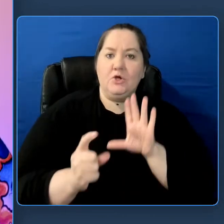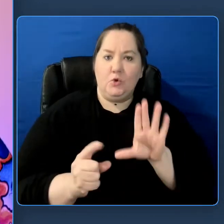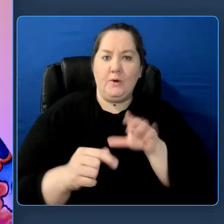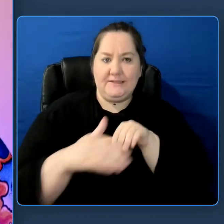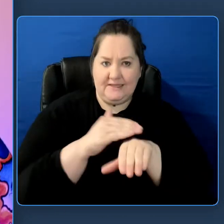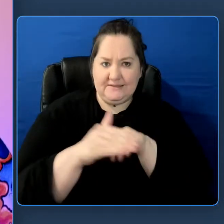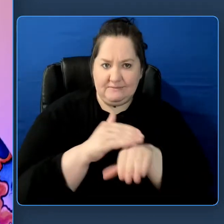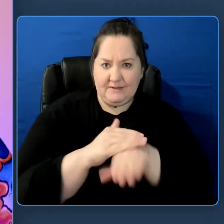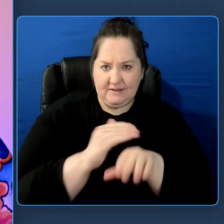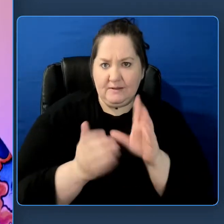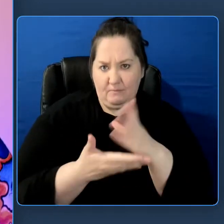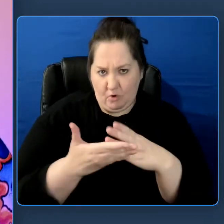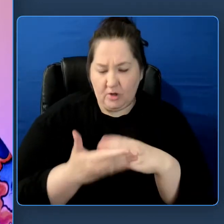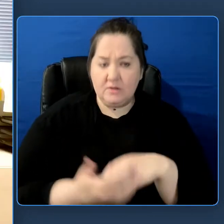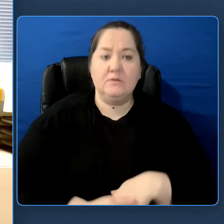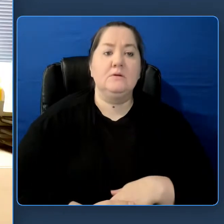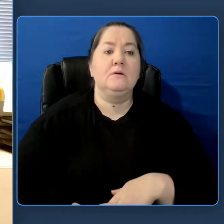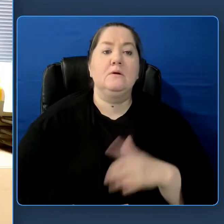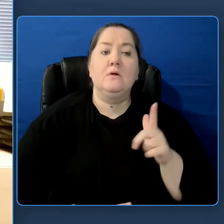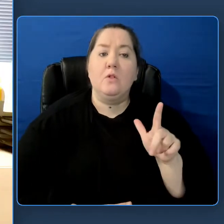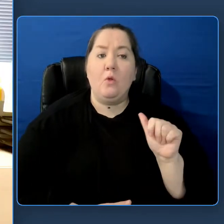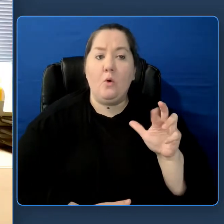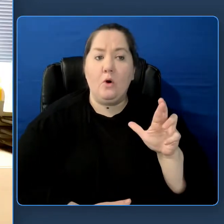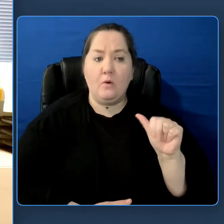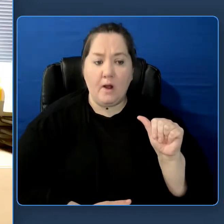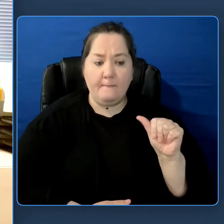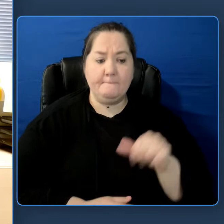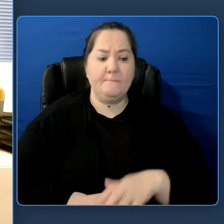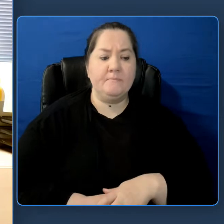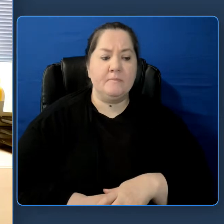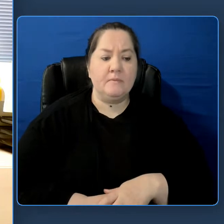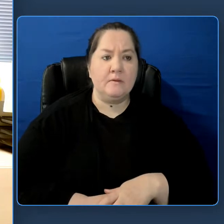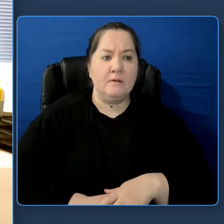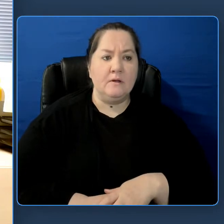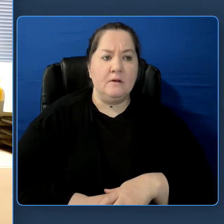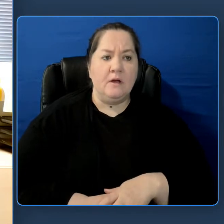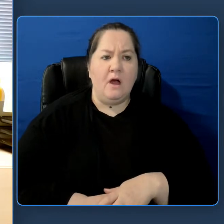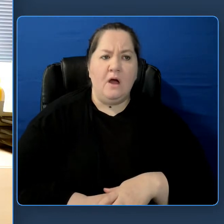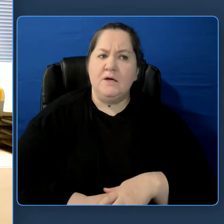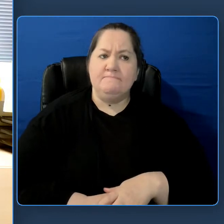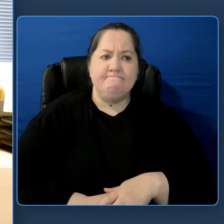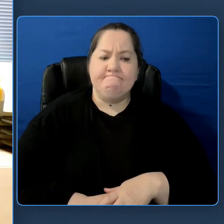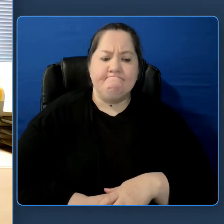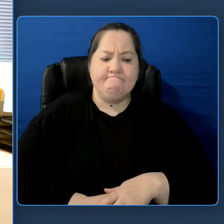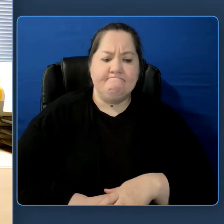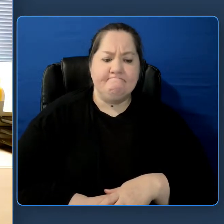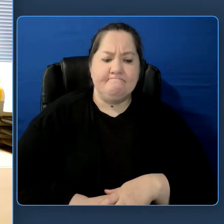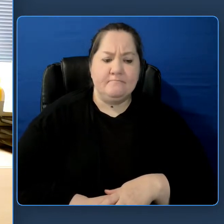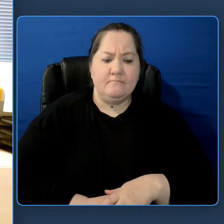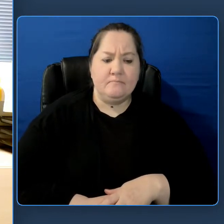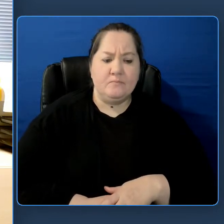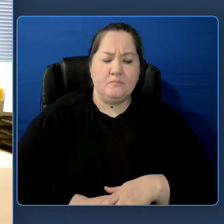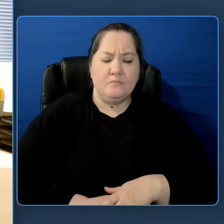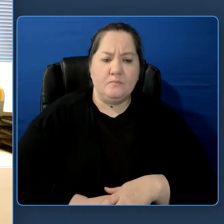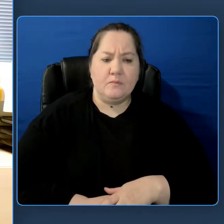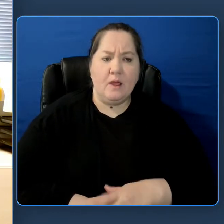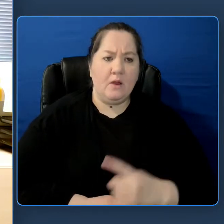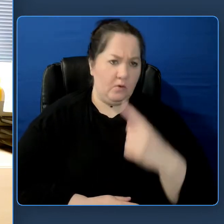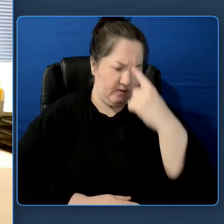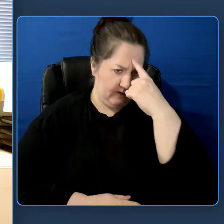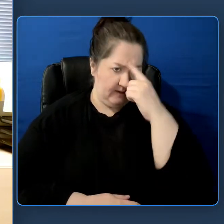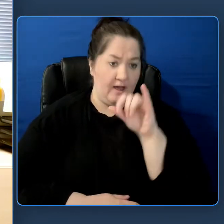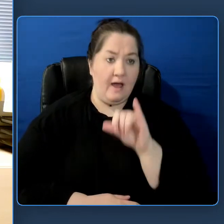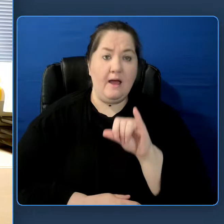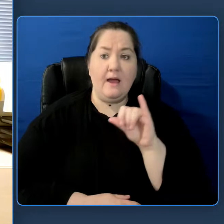I totally agree. And I don't think that sometimes the